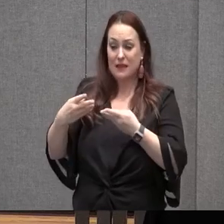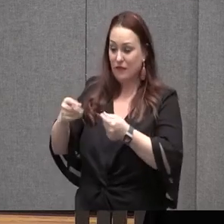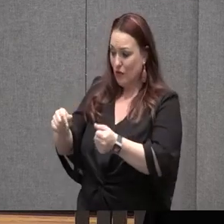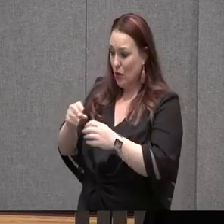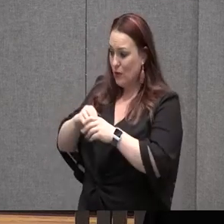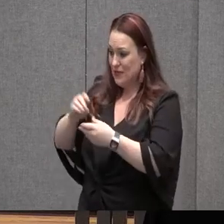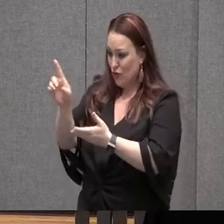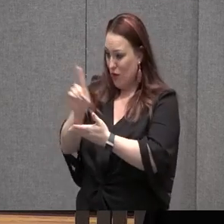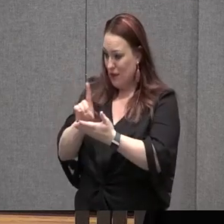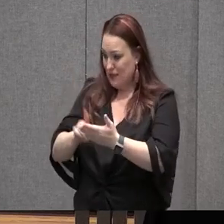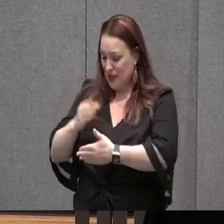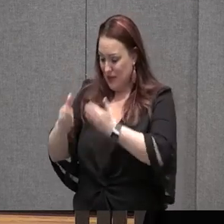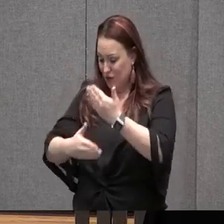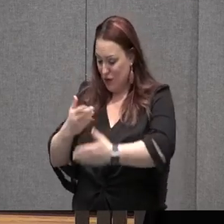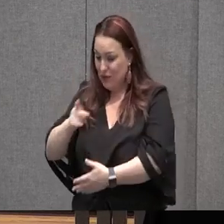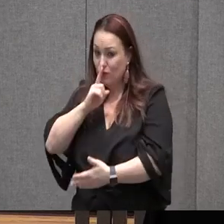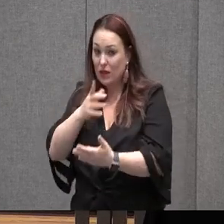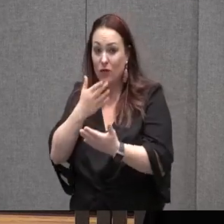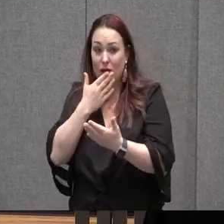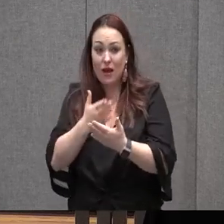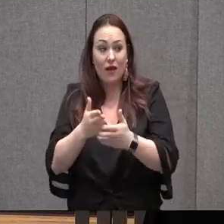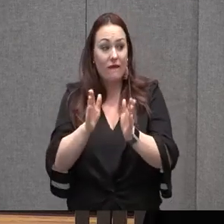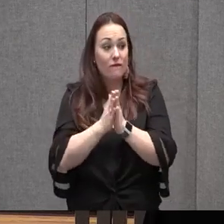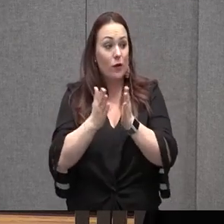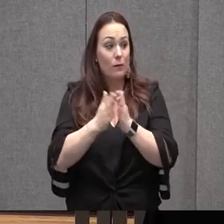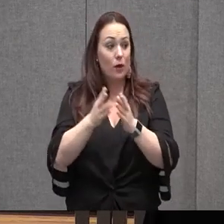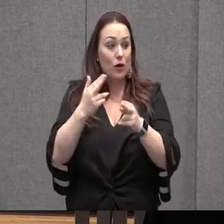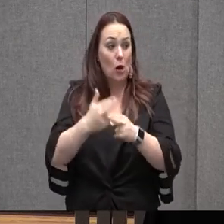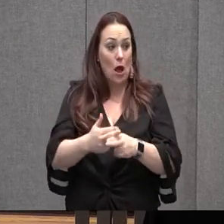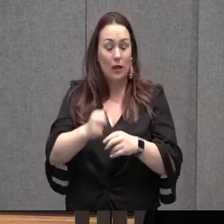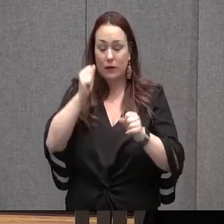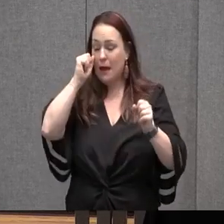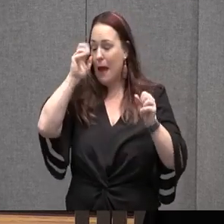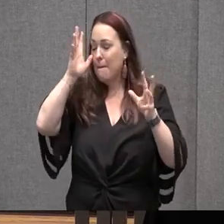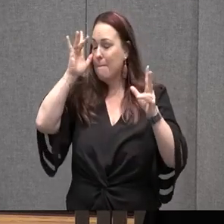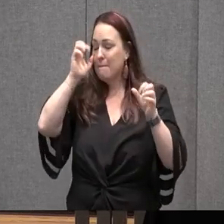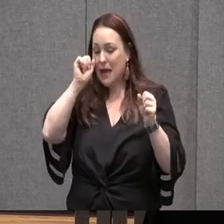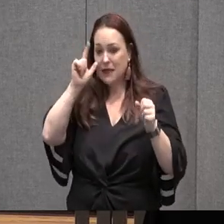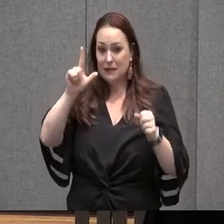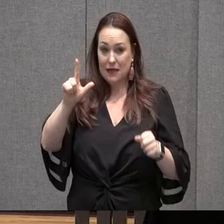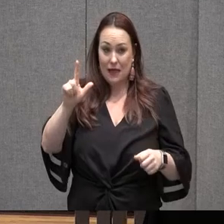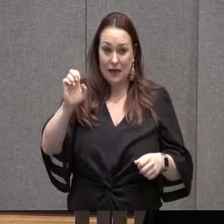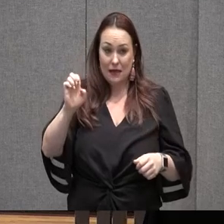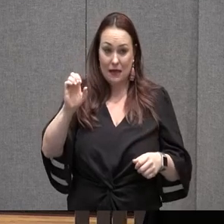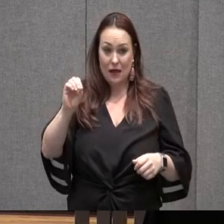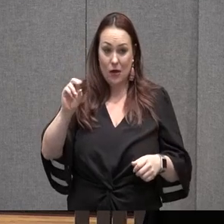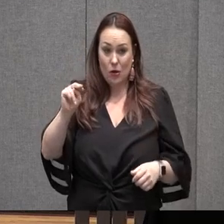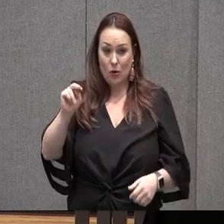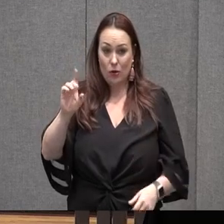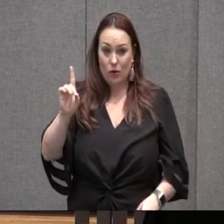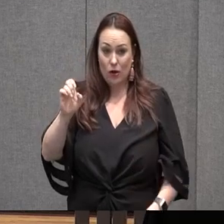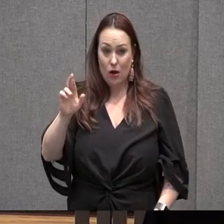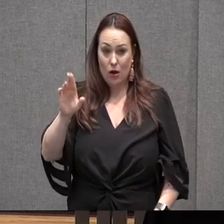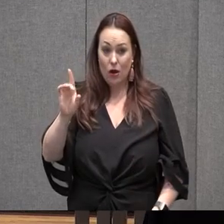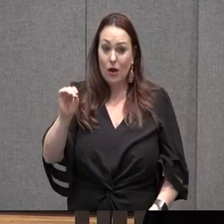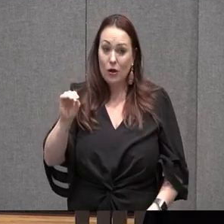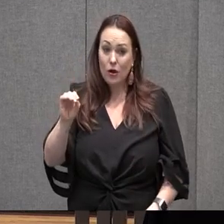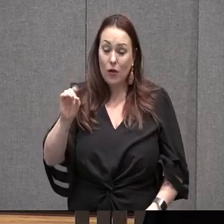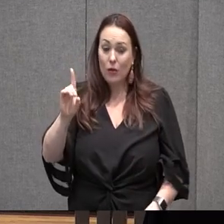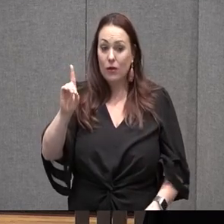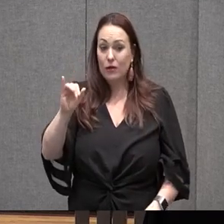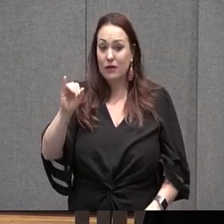process really well. And this is from a book called Amazing Leonardo da Vinci. My fifth graders, we do